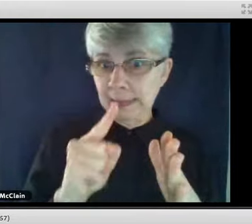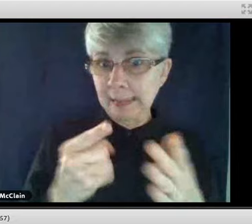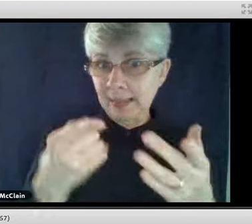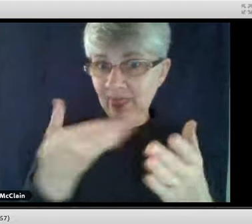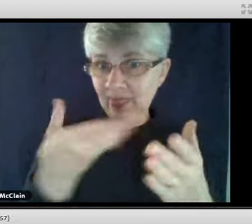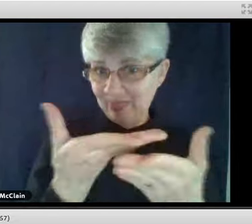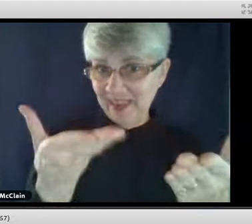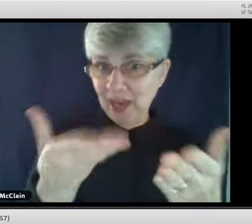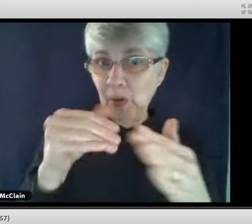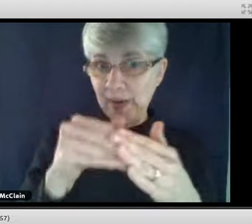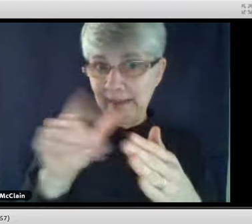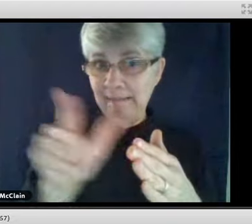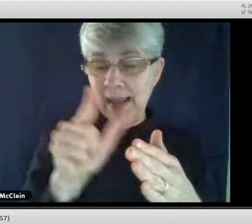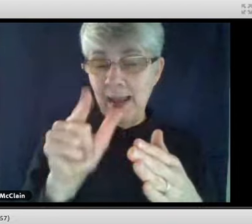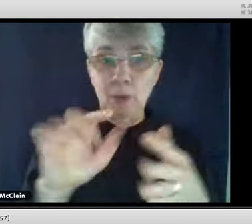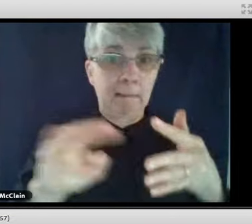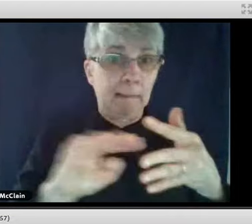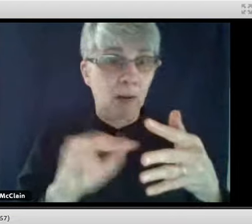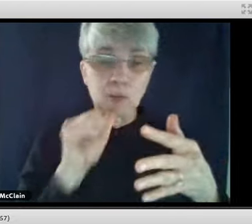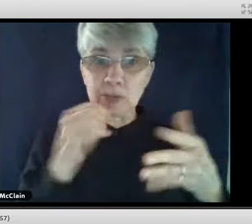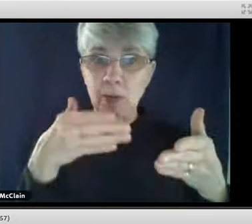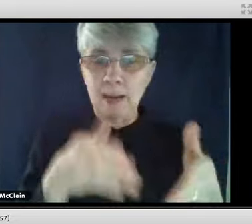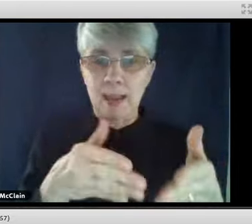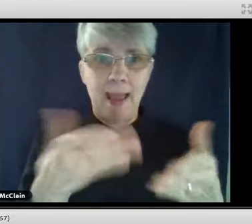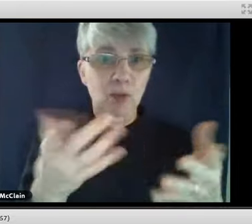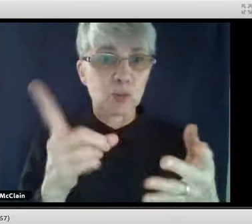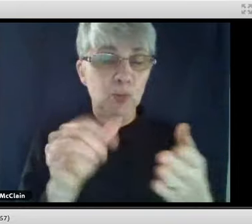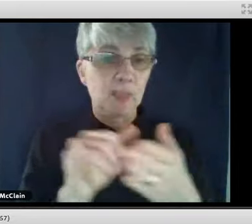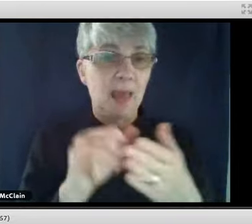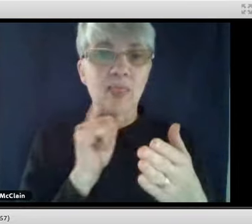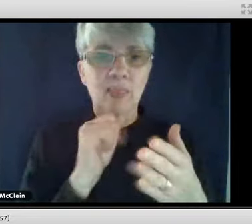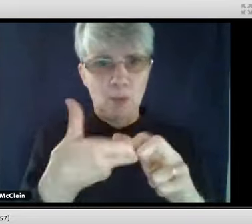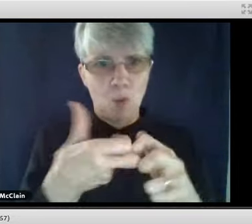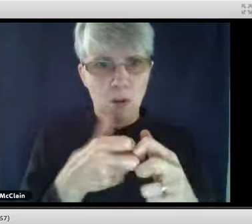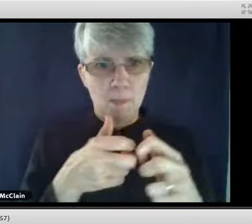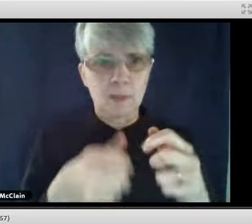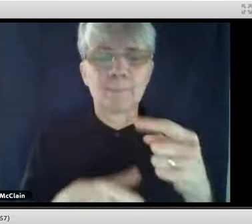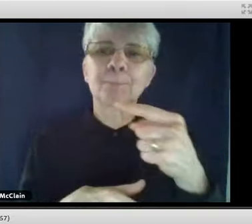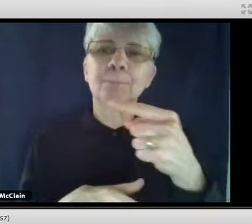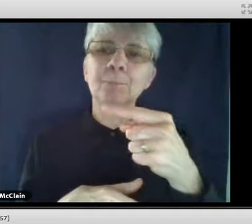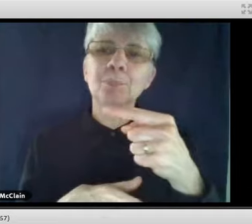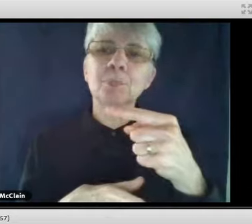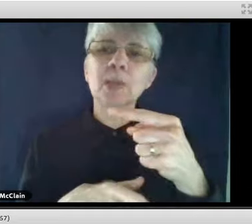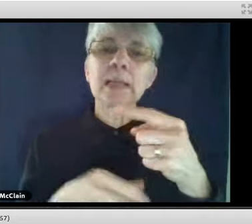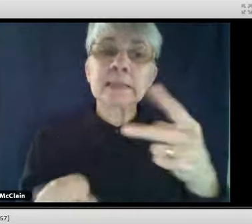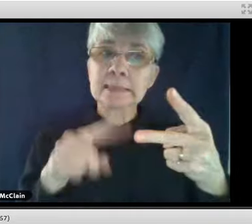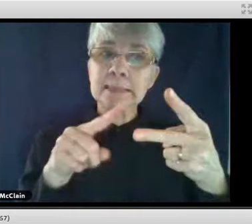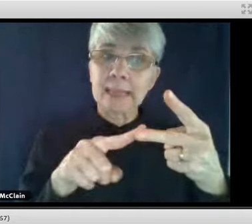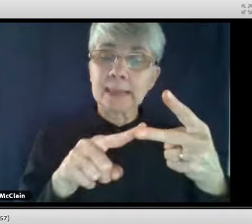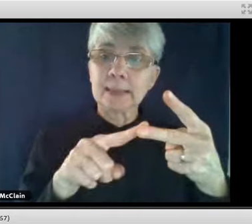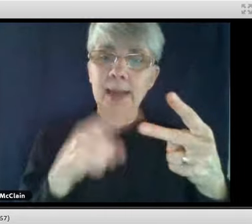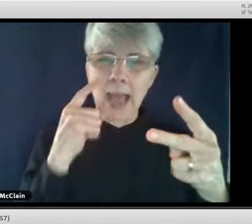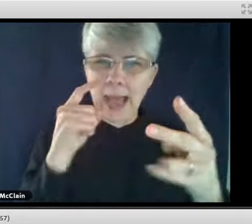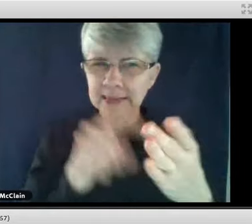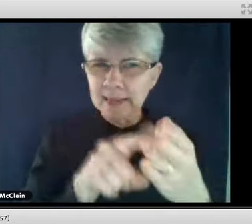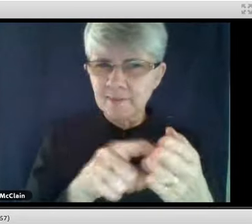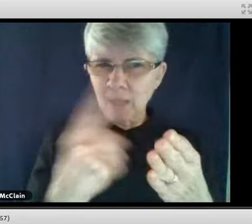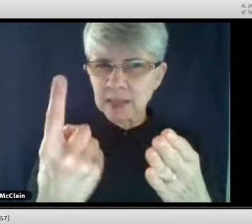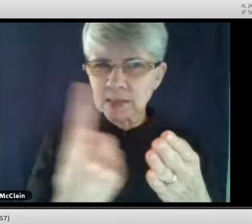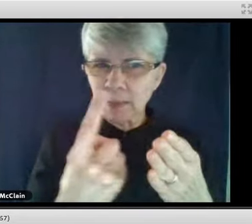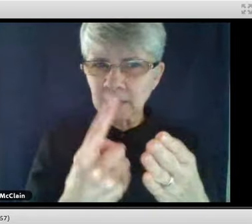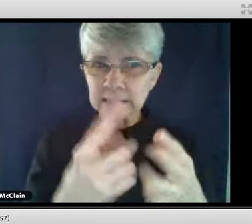if our catalogs don't allow our users to do that, then that's a problem. Okay, they need to be able to identify something, so